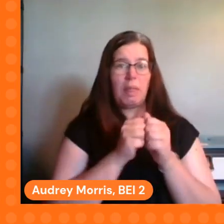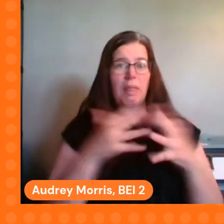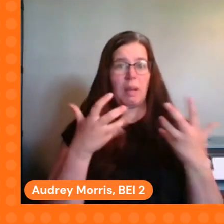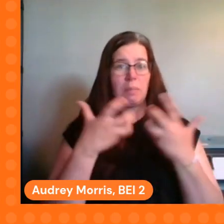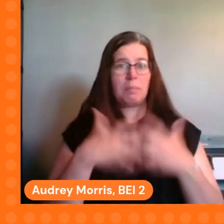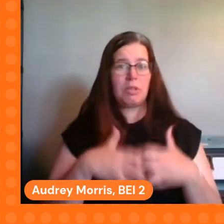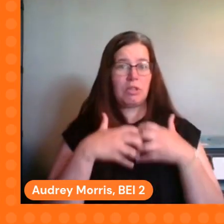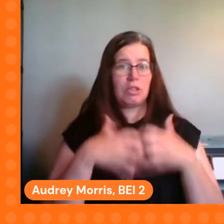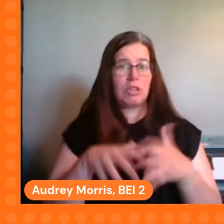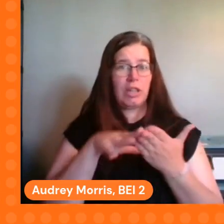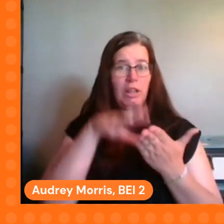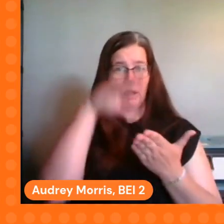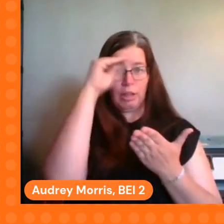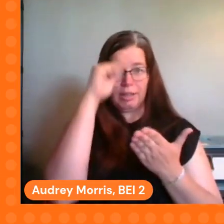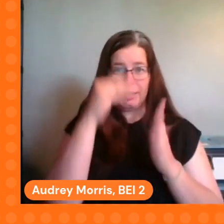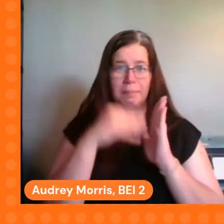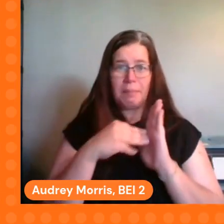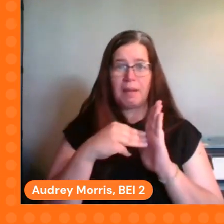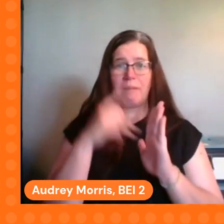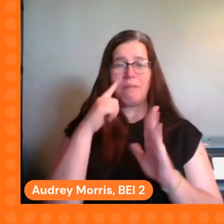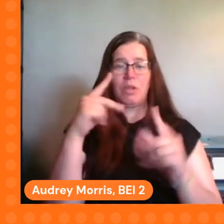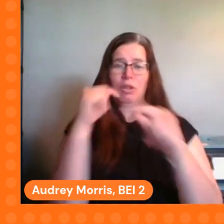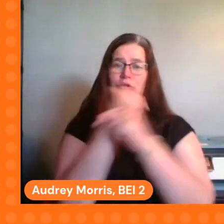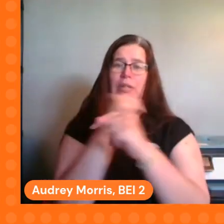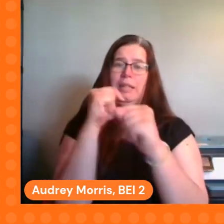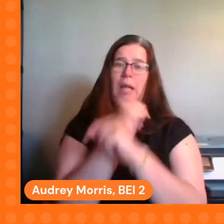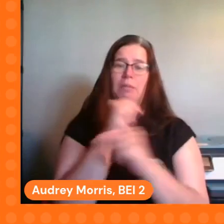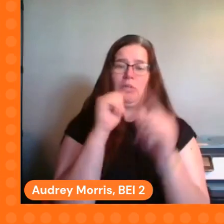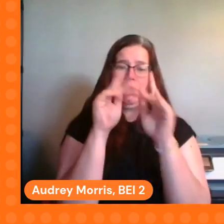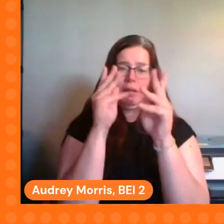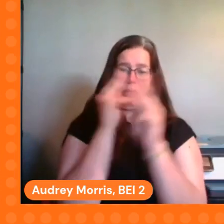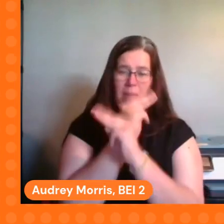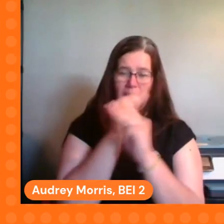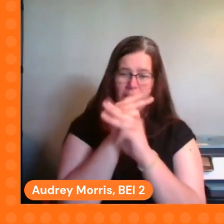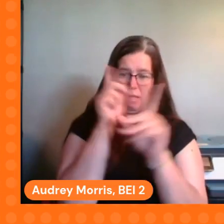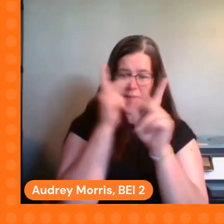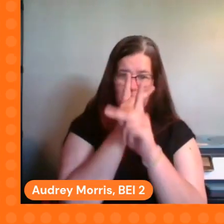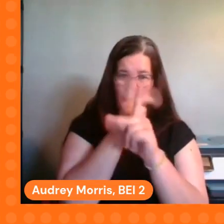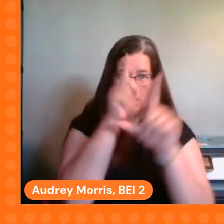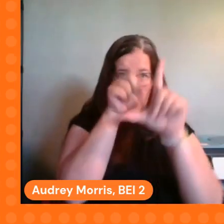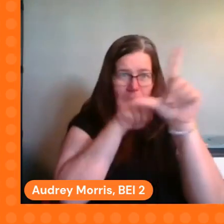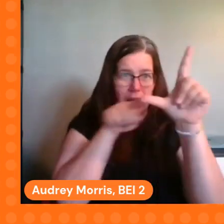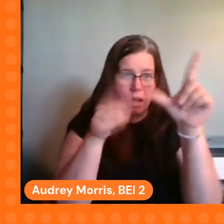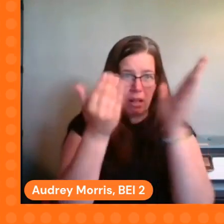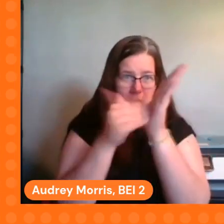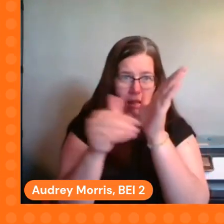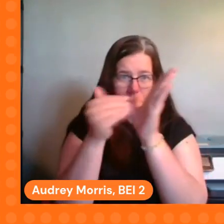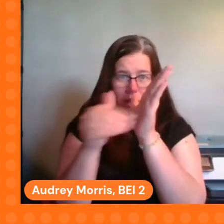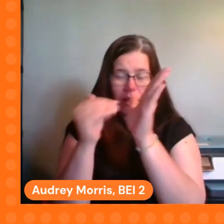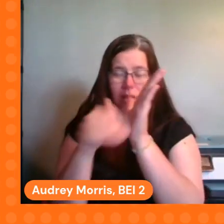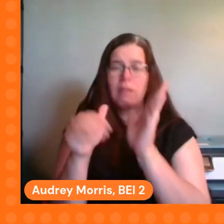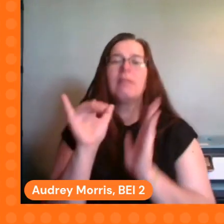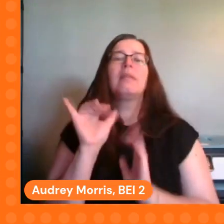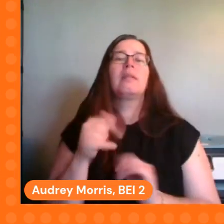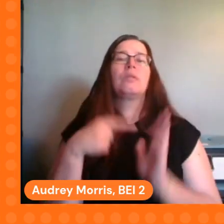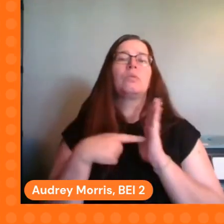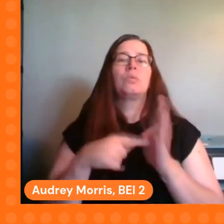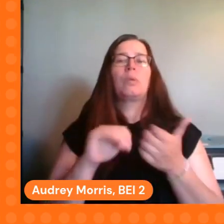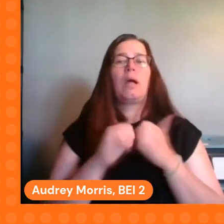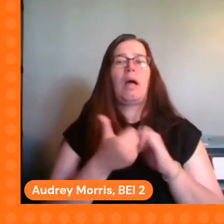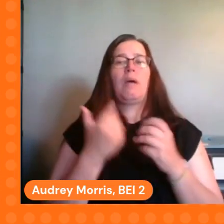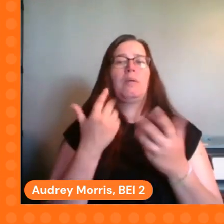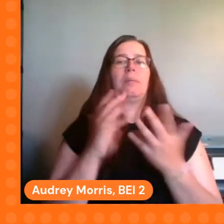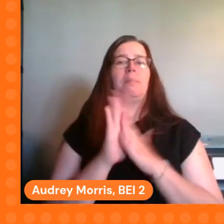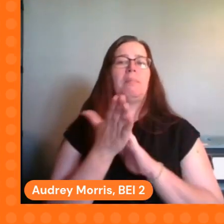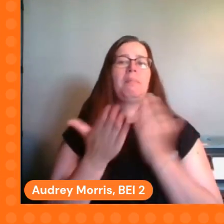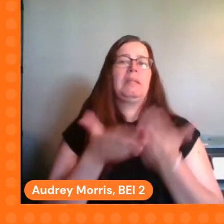model, if you tried to do the trigonometry involved to work out that angle, this is sort of showing just how machine learning makes it easier